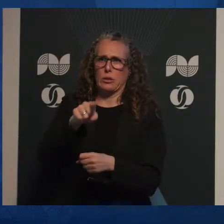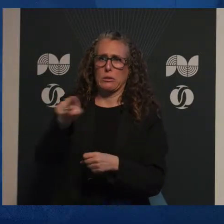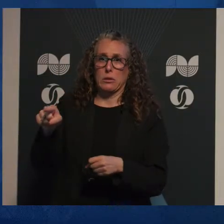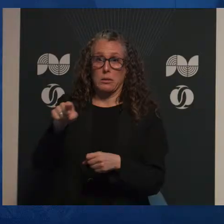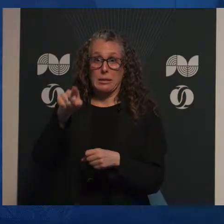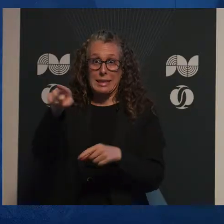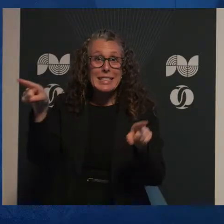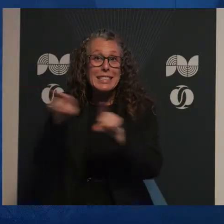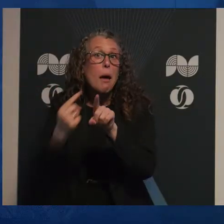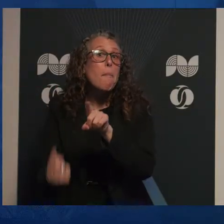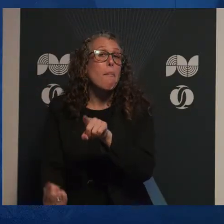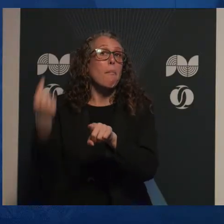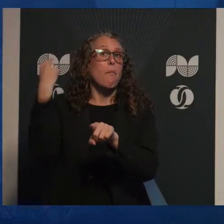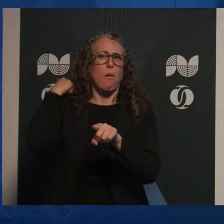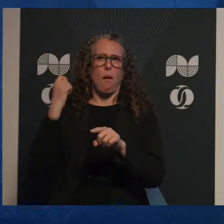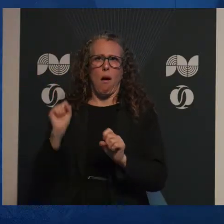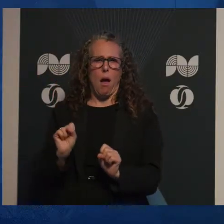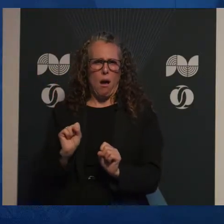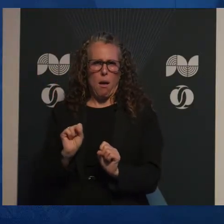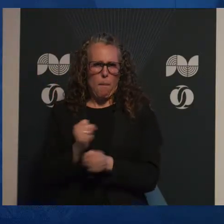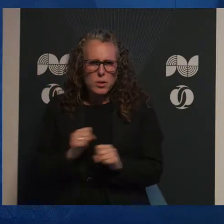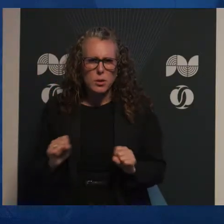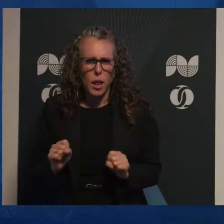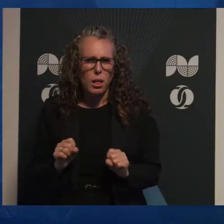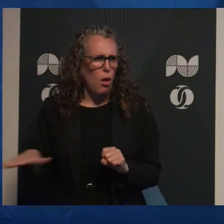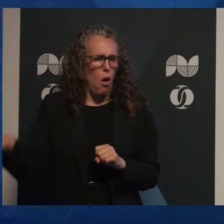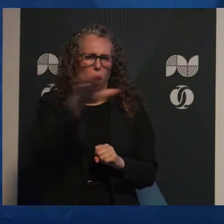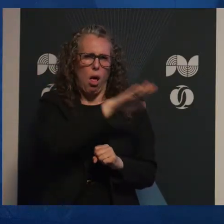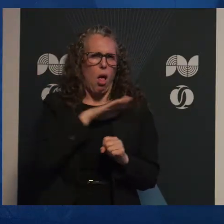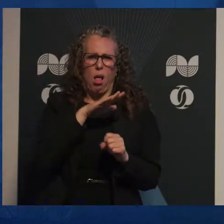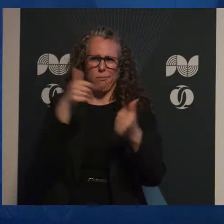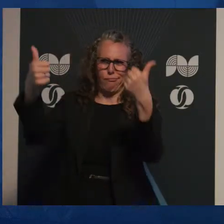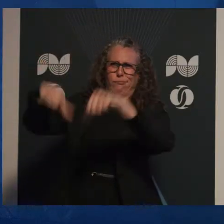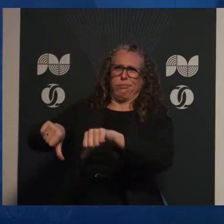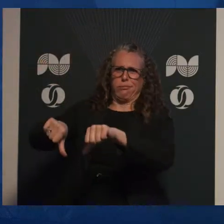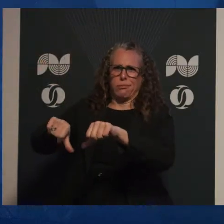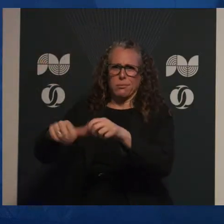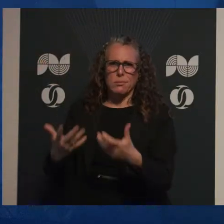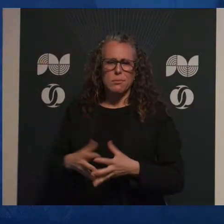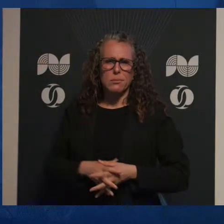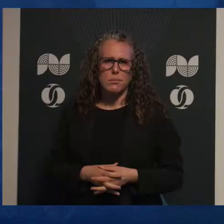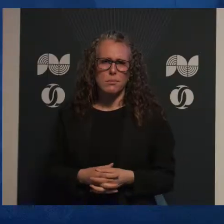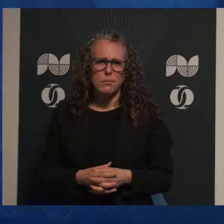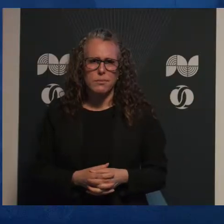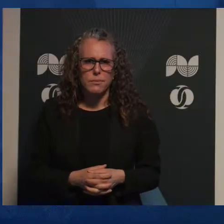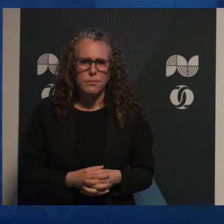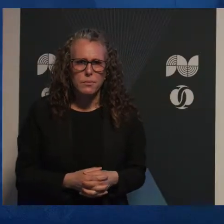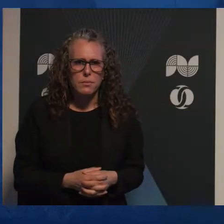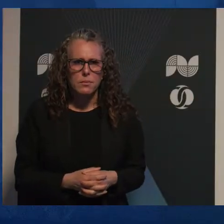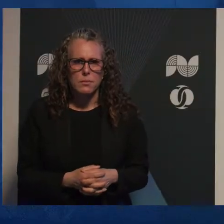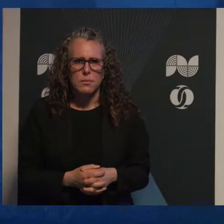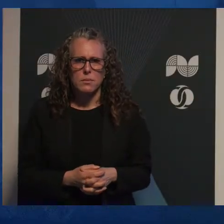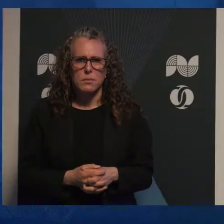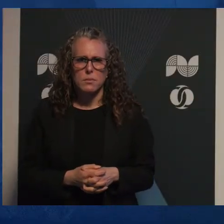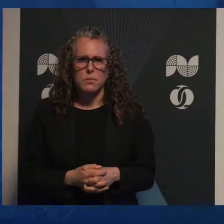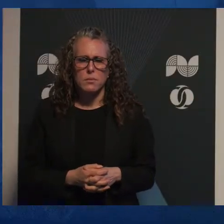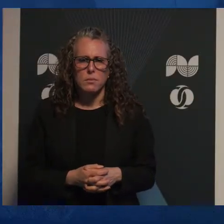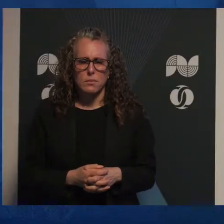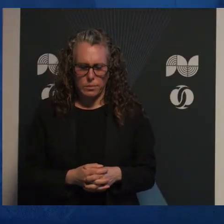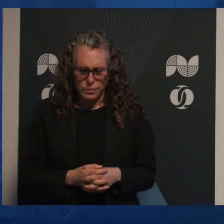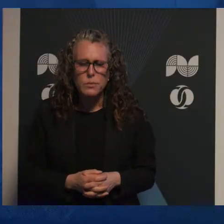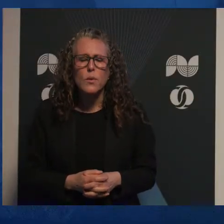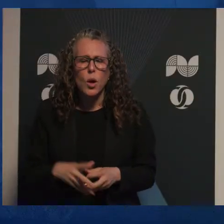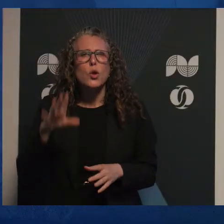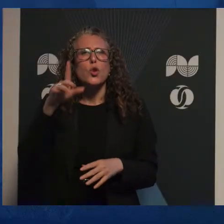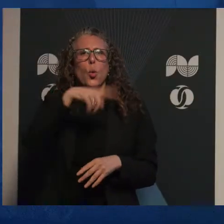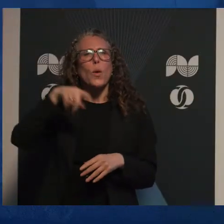been advocated in polite company. So I'd like to understand a bit better on this domestic dimension of governance,